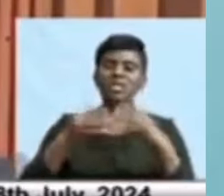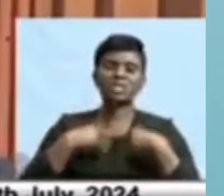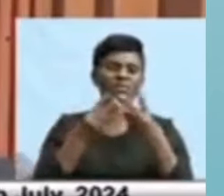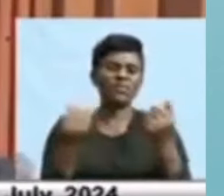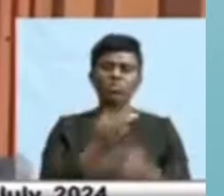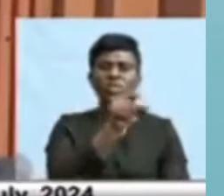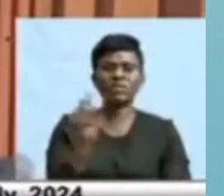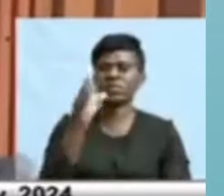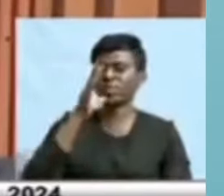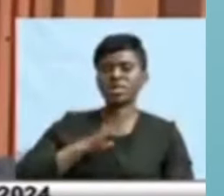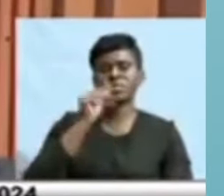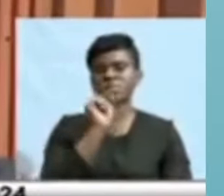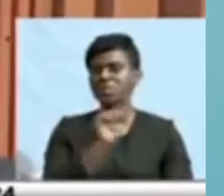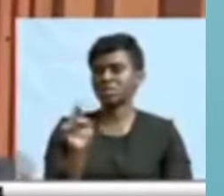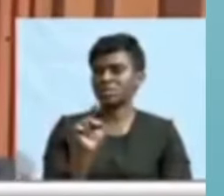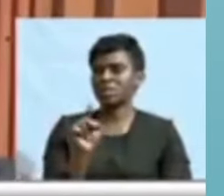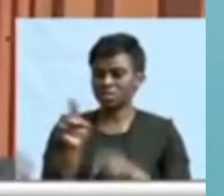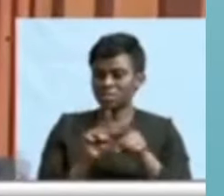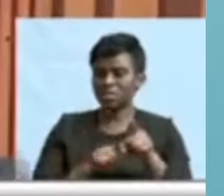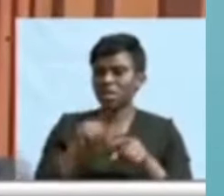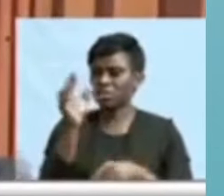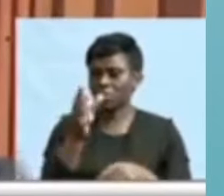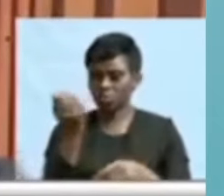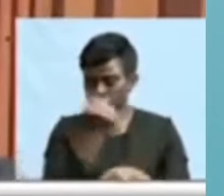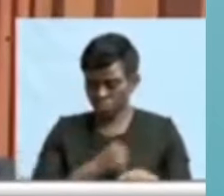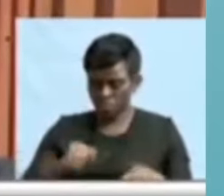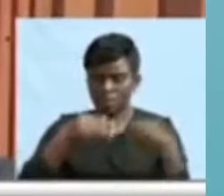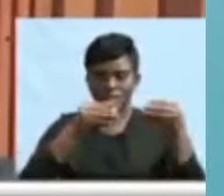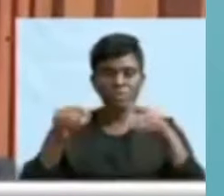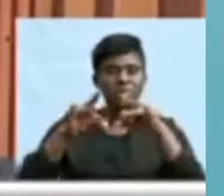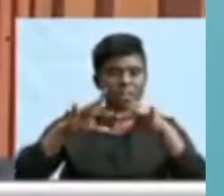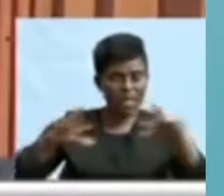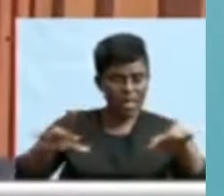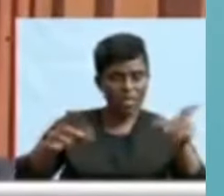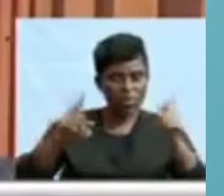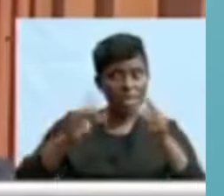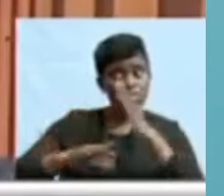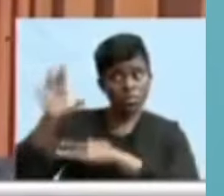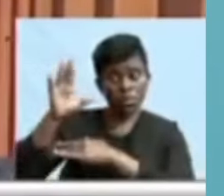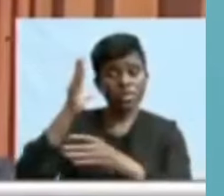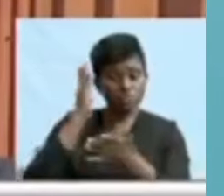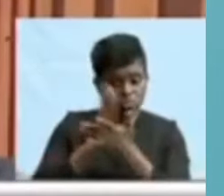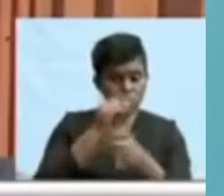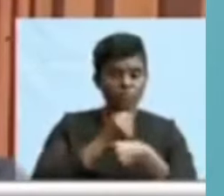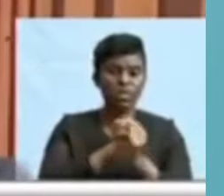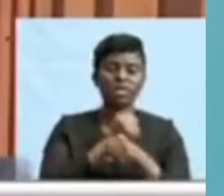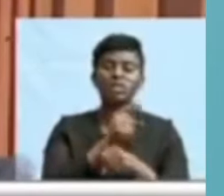individuals, Madam Speaker, to sell land when God has stopped creating